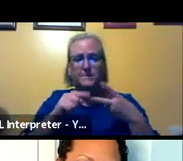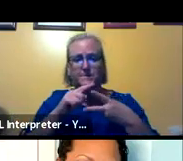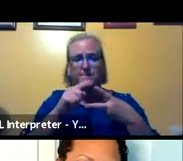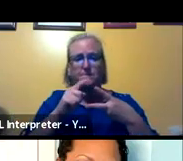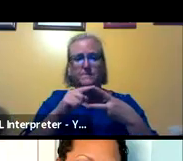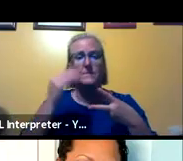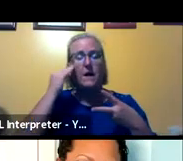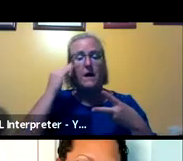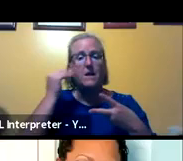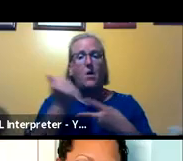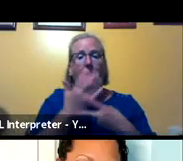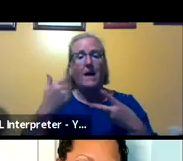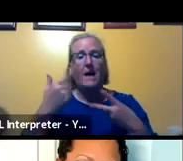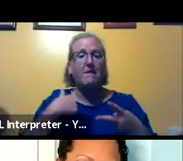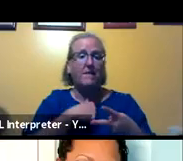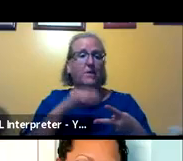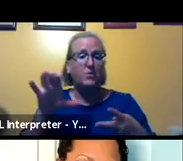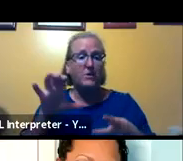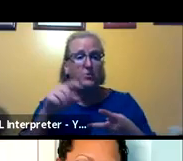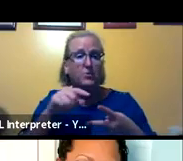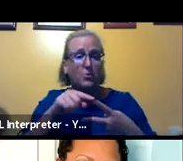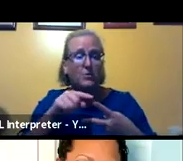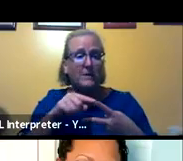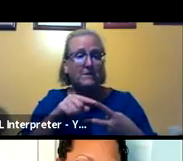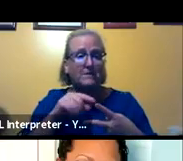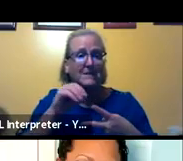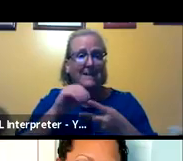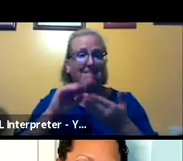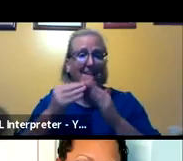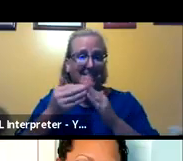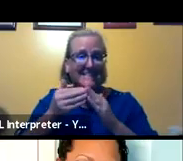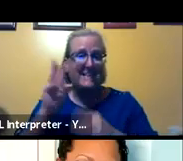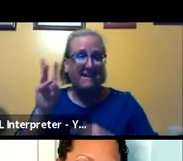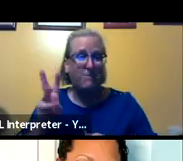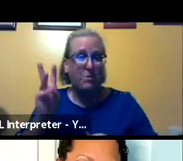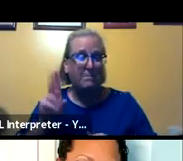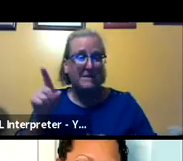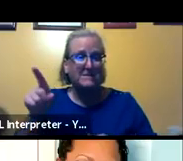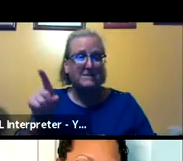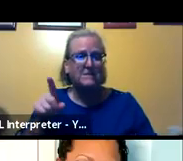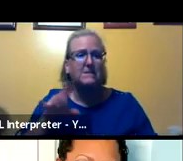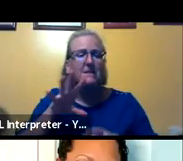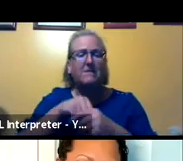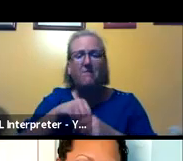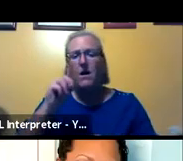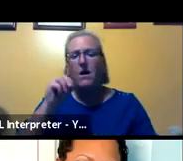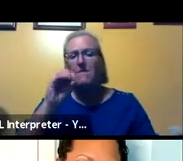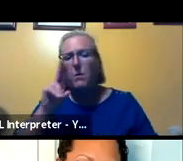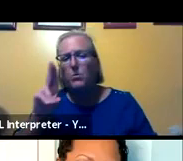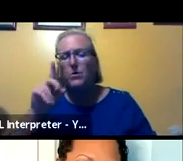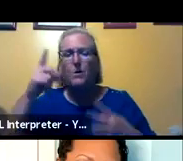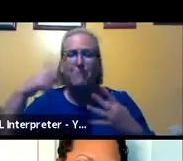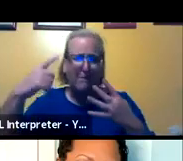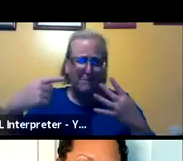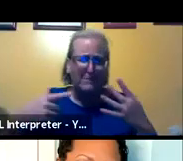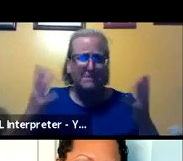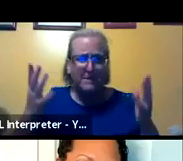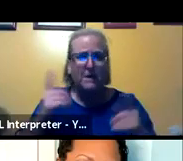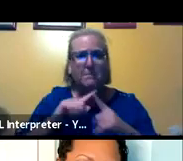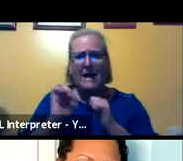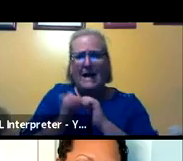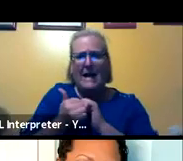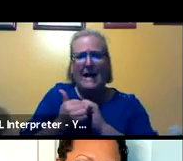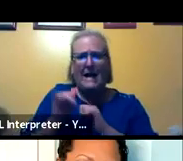know that everything that we're doing in the city of Wilmington involves MOUs and all of those type of things. How is